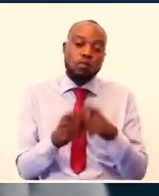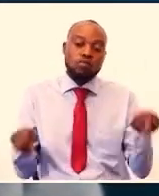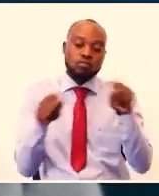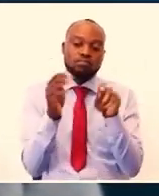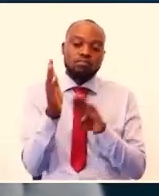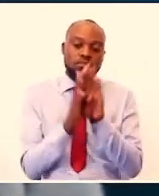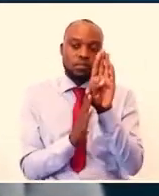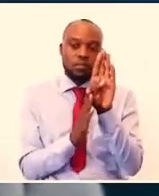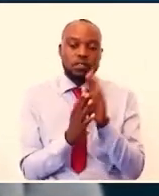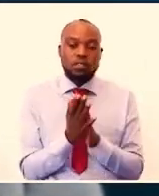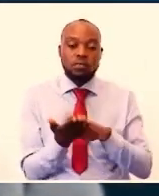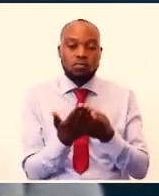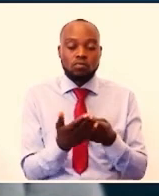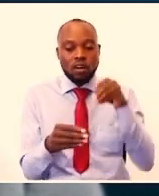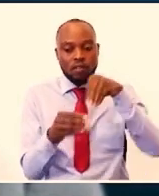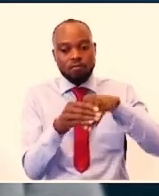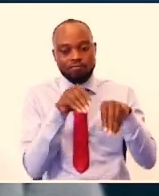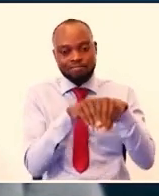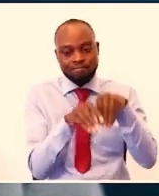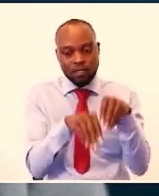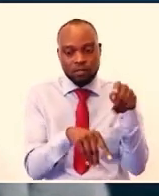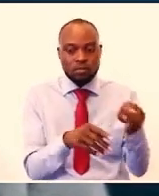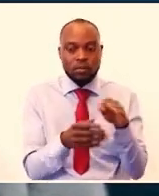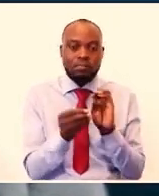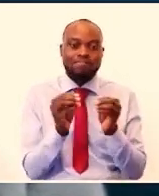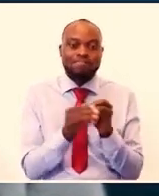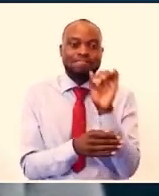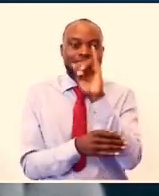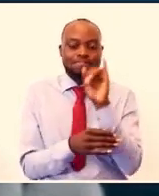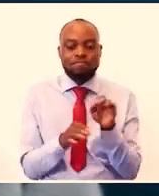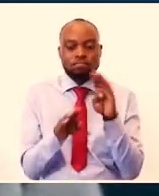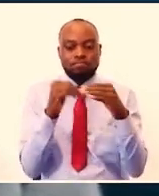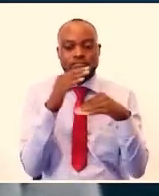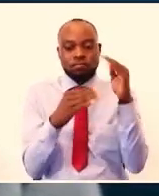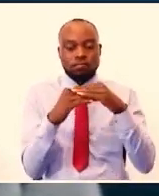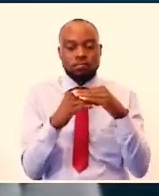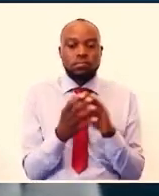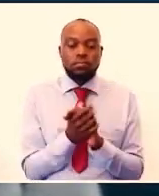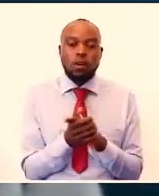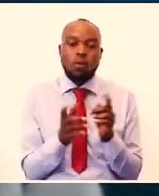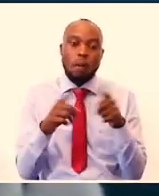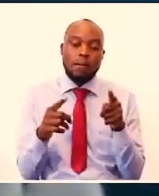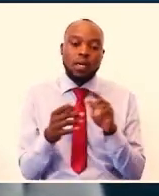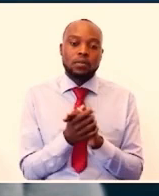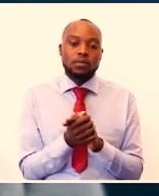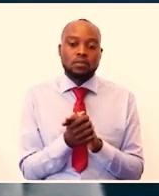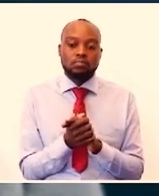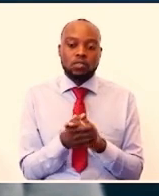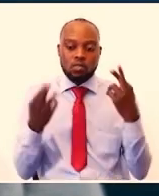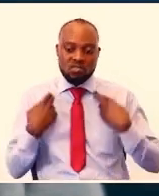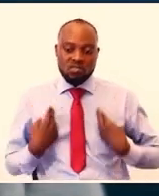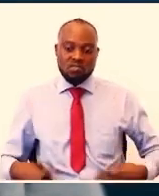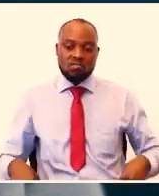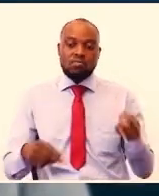Those investments include in infrastructure, in technology, in skills and also in human